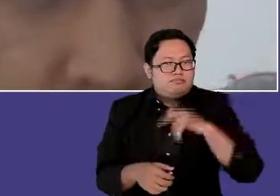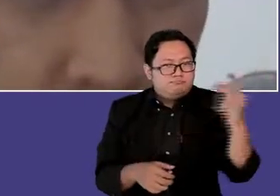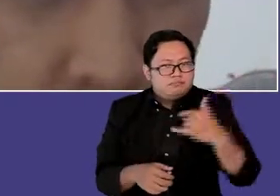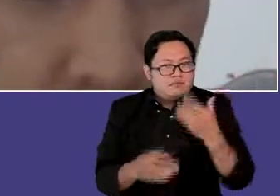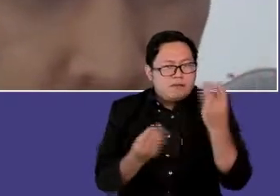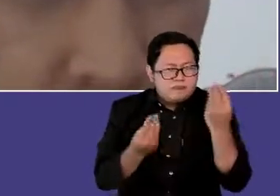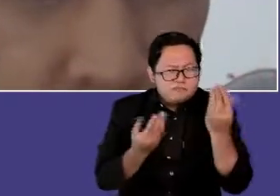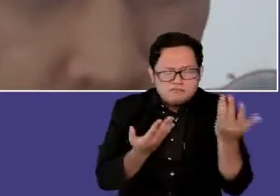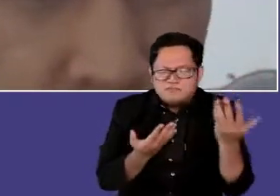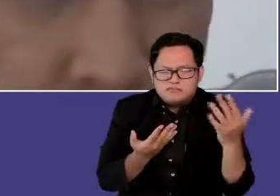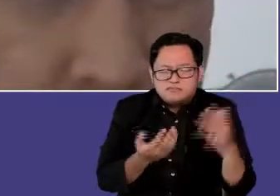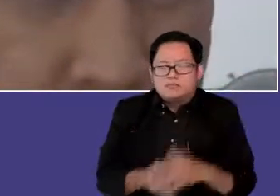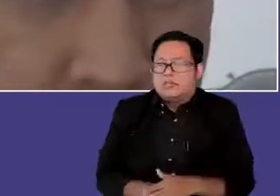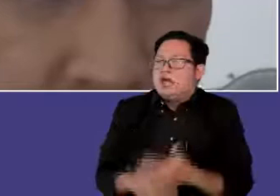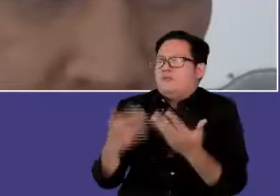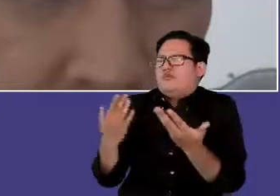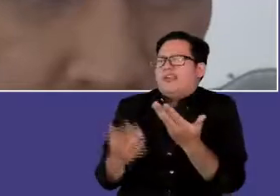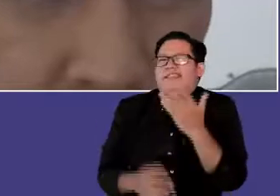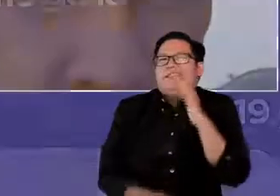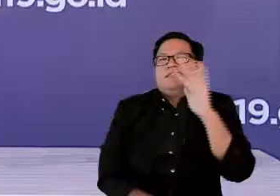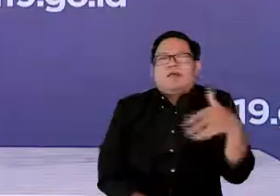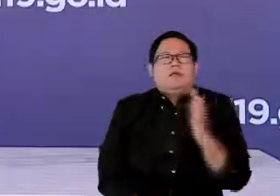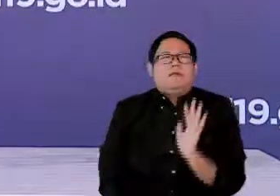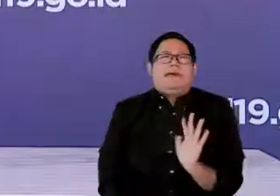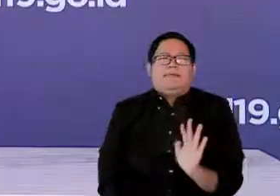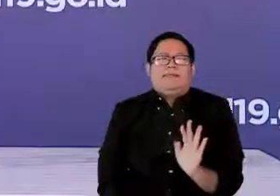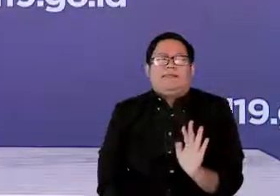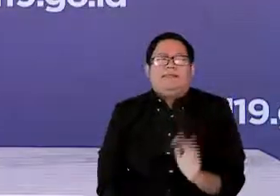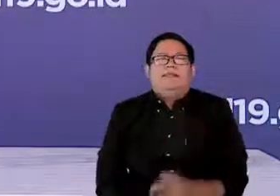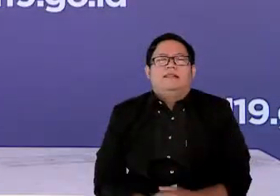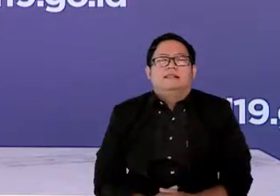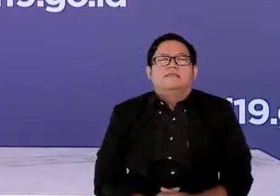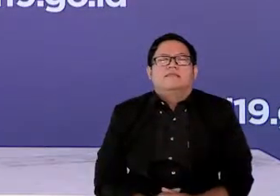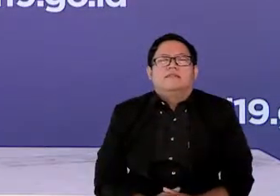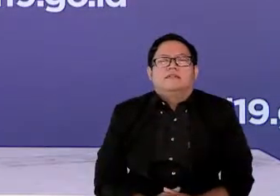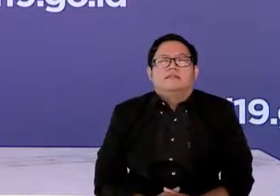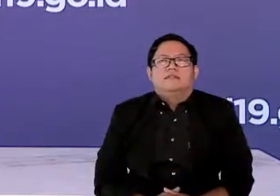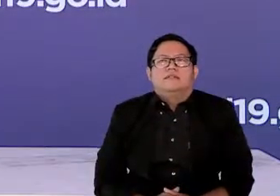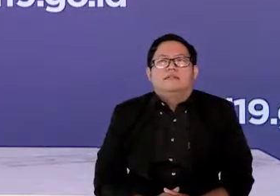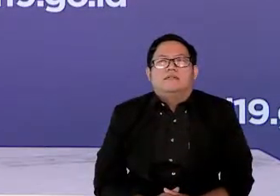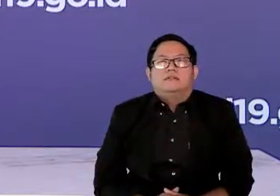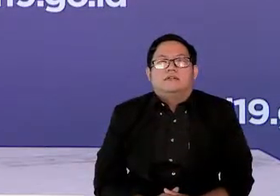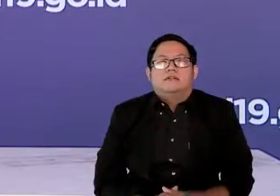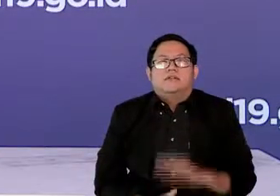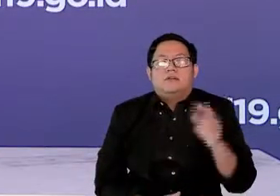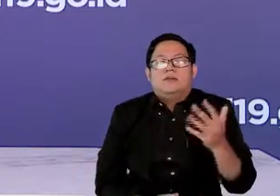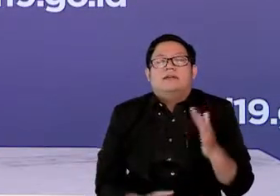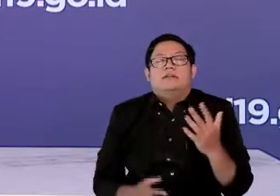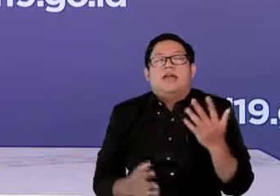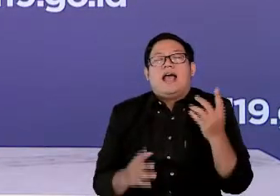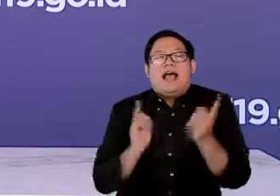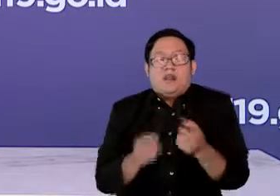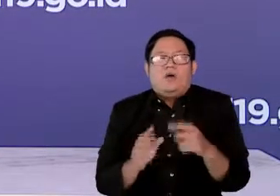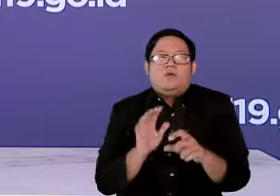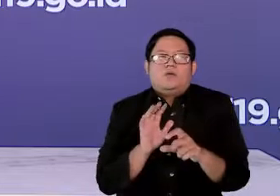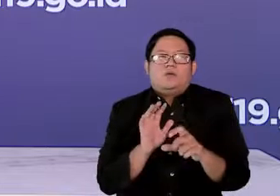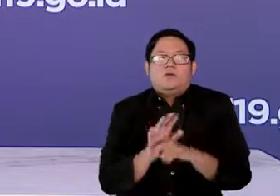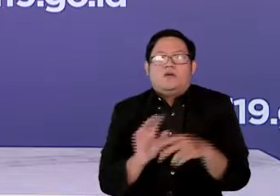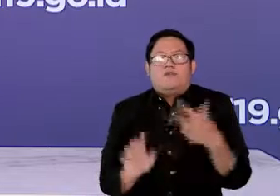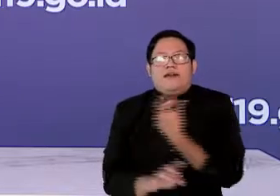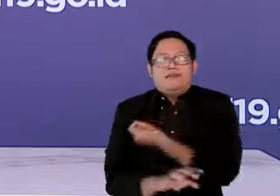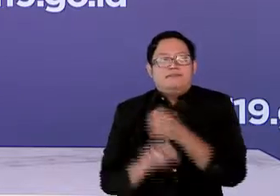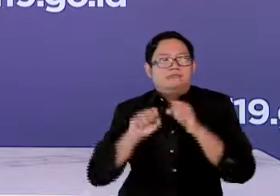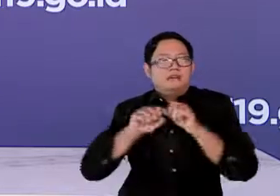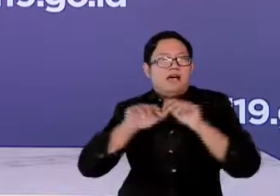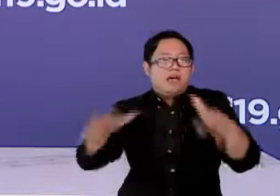Probably in the next year when the coverage will reach at least 50